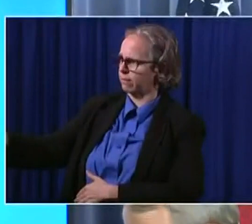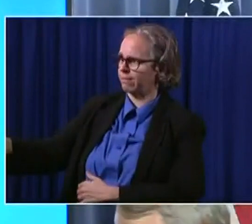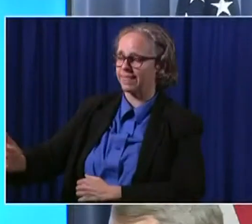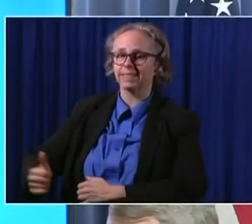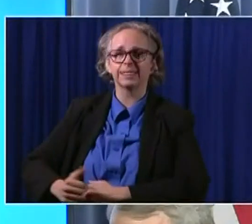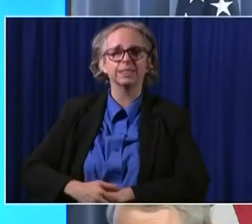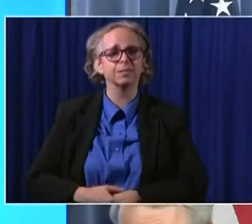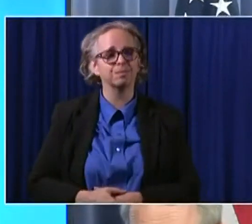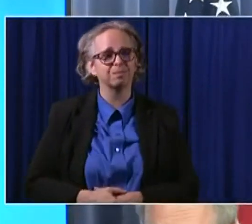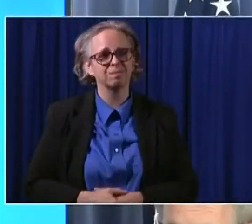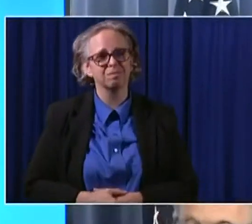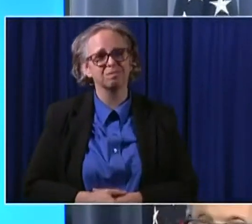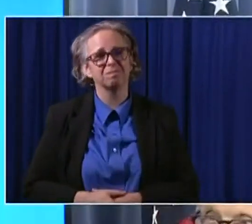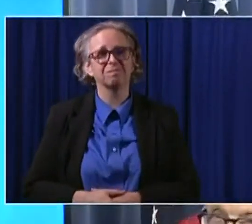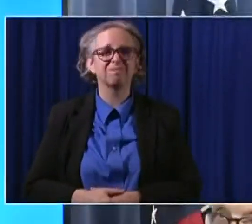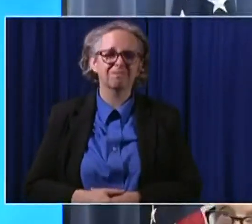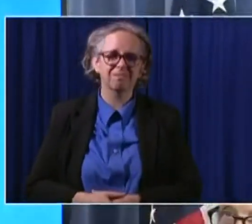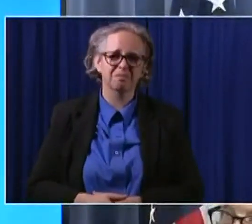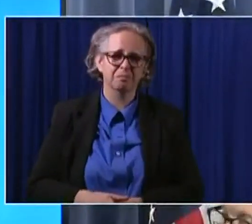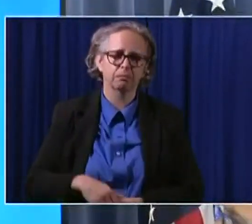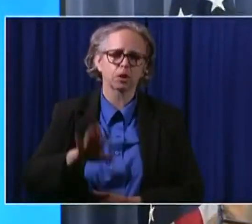Numbers are always a little